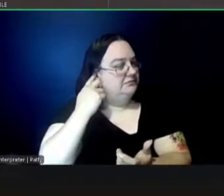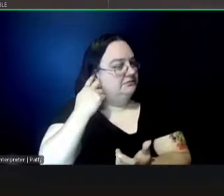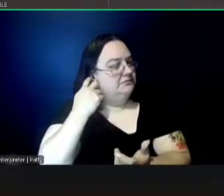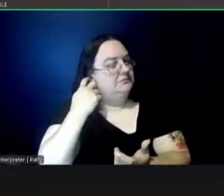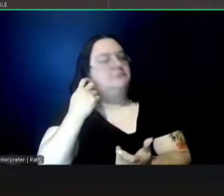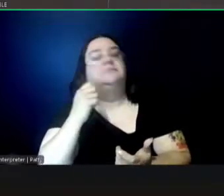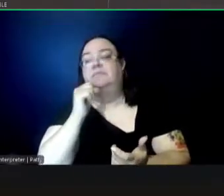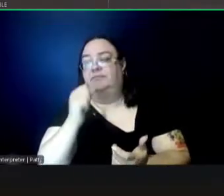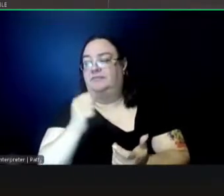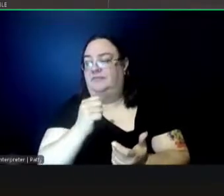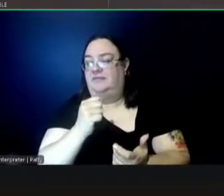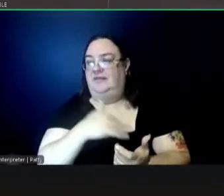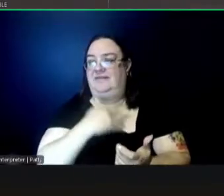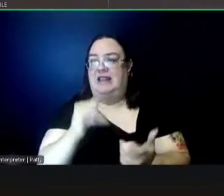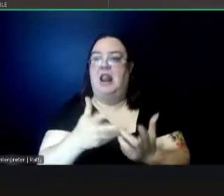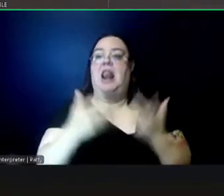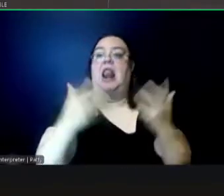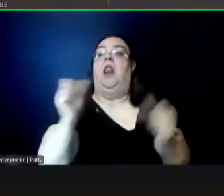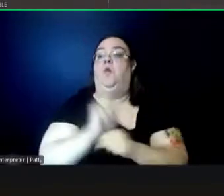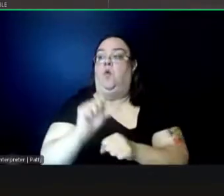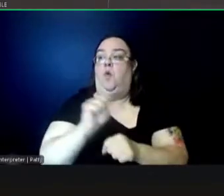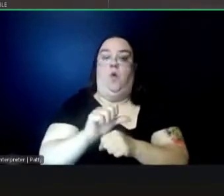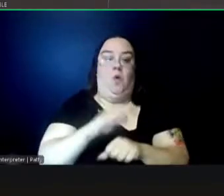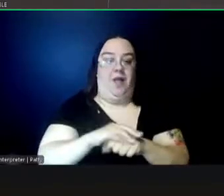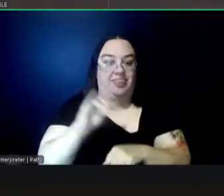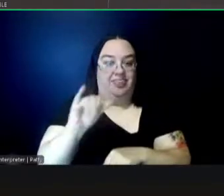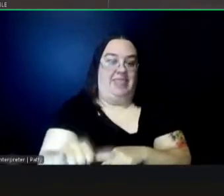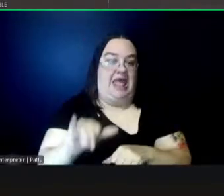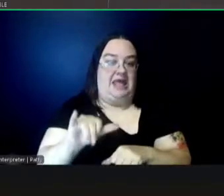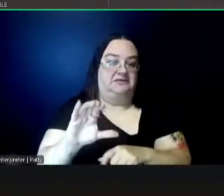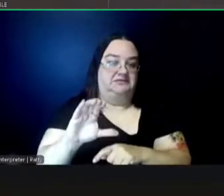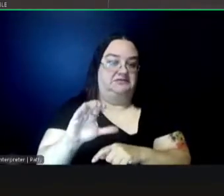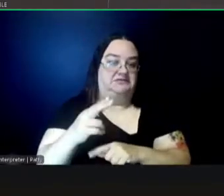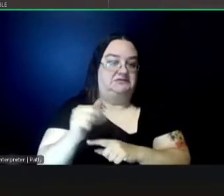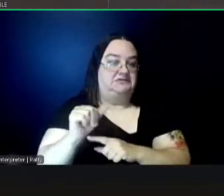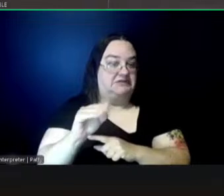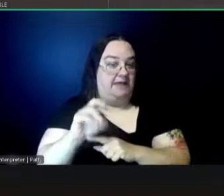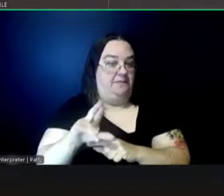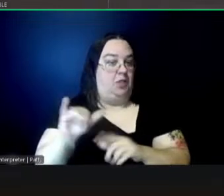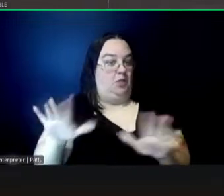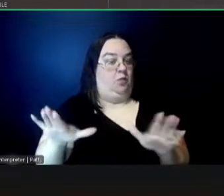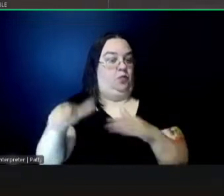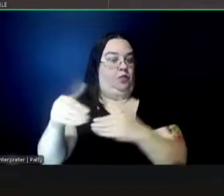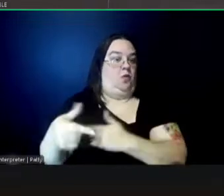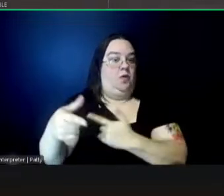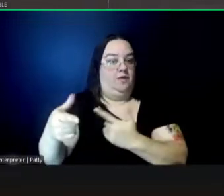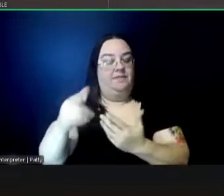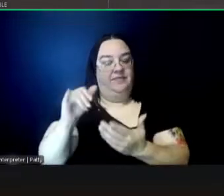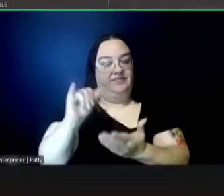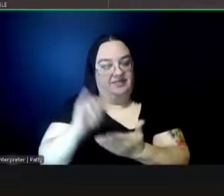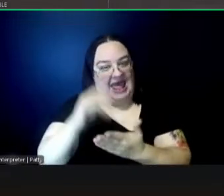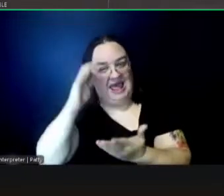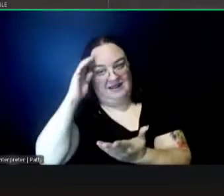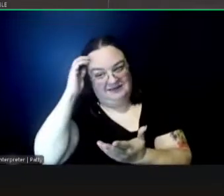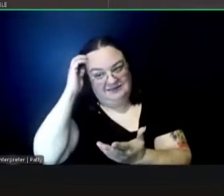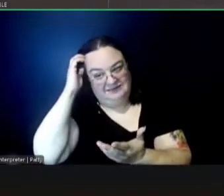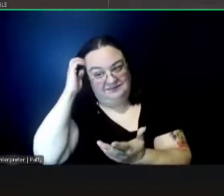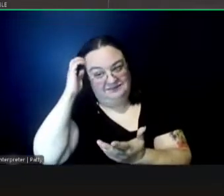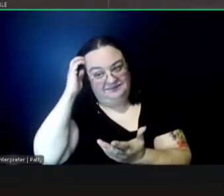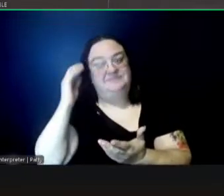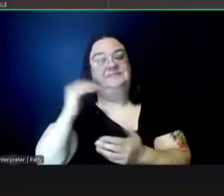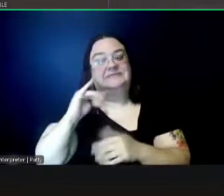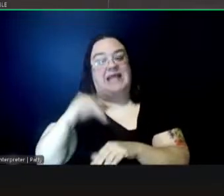done on that chamber room that, is coming at the expense of getting the first floor